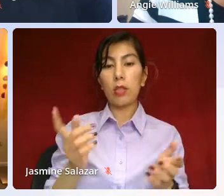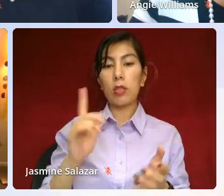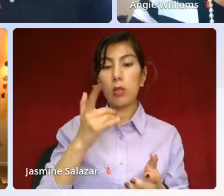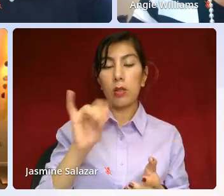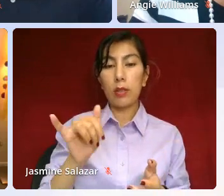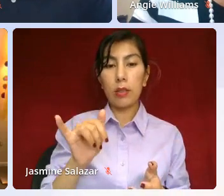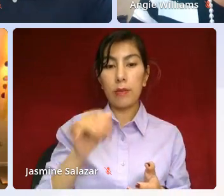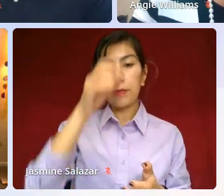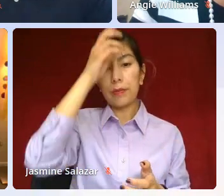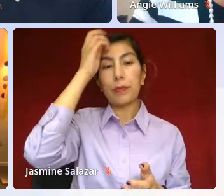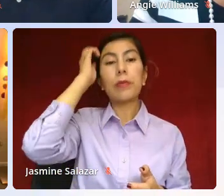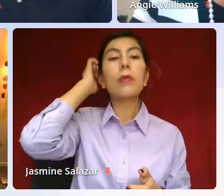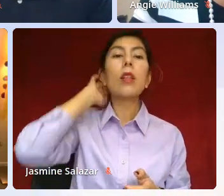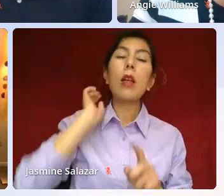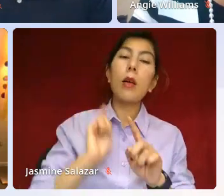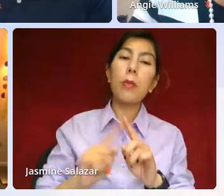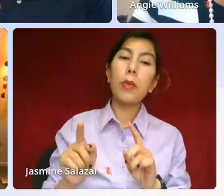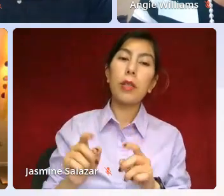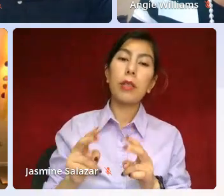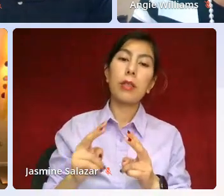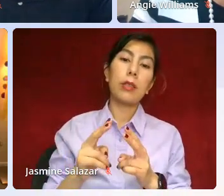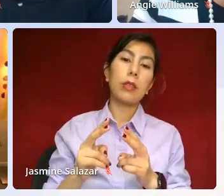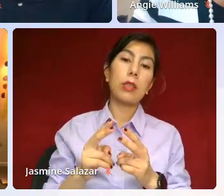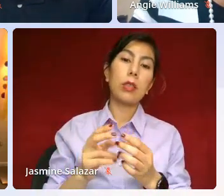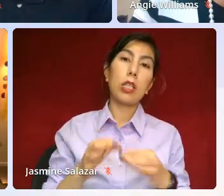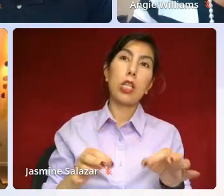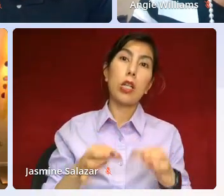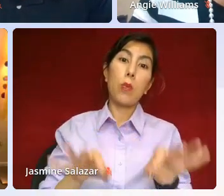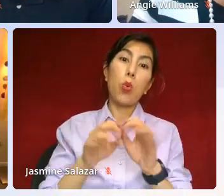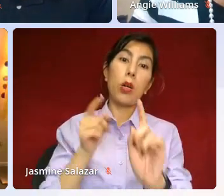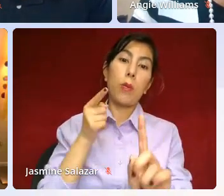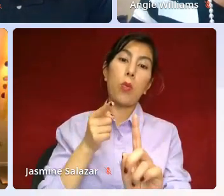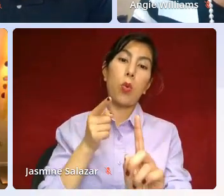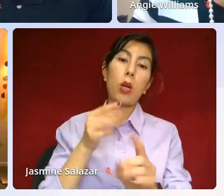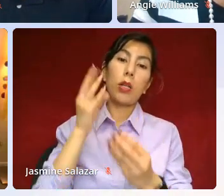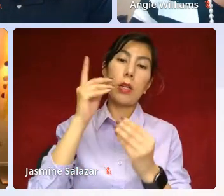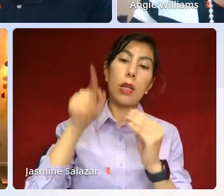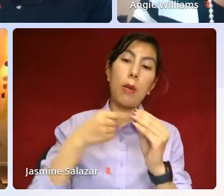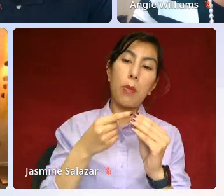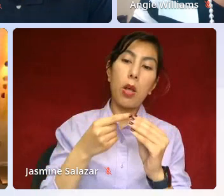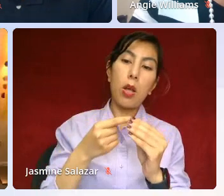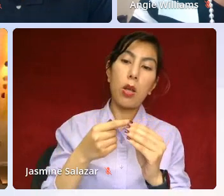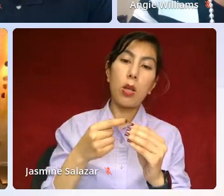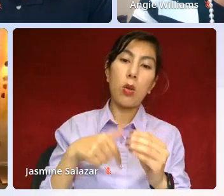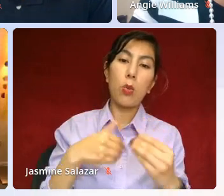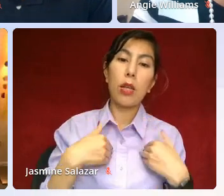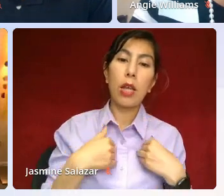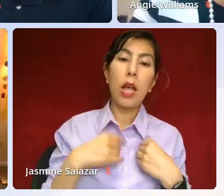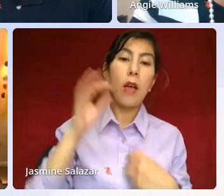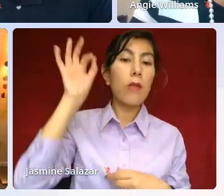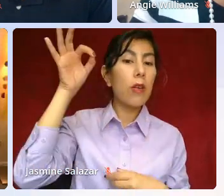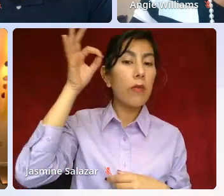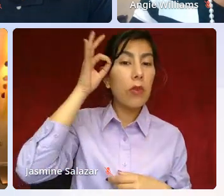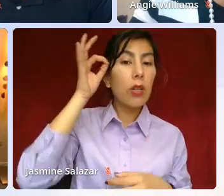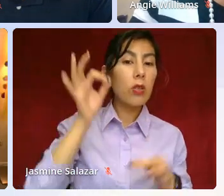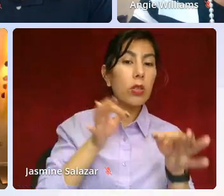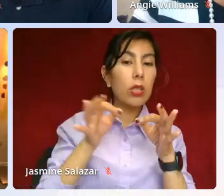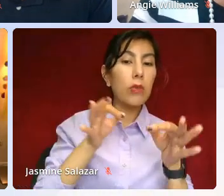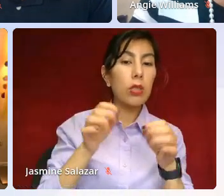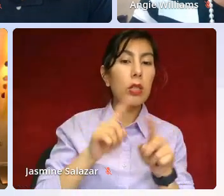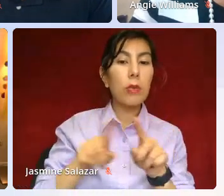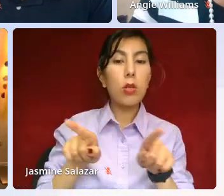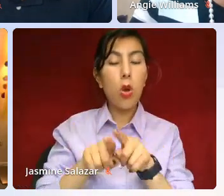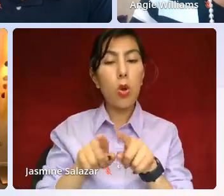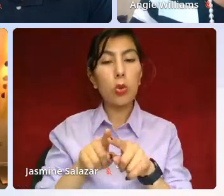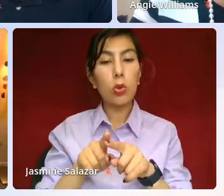like Alaska. But I think it's an important point, Brandon, to start to think about that. I mean, there are federal definitions of this, but it's also about,